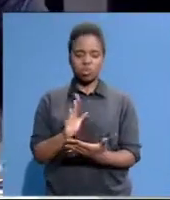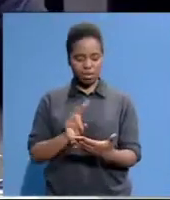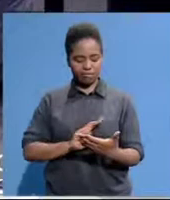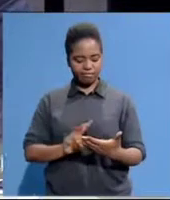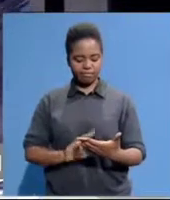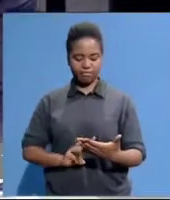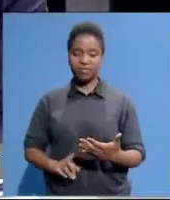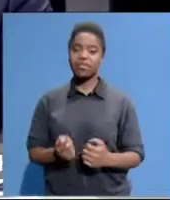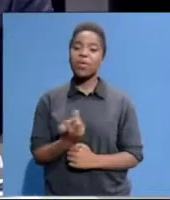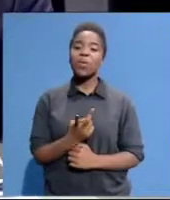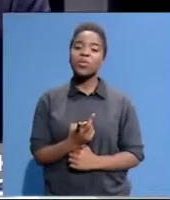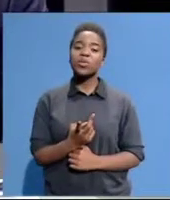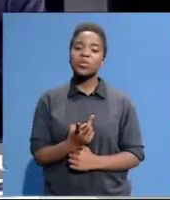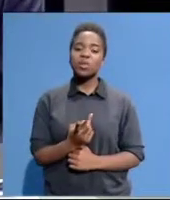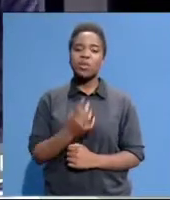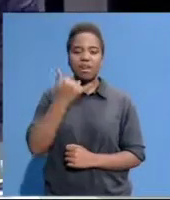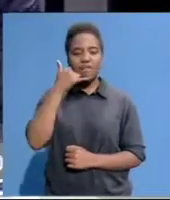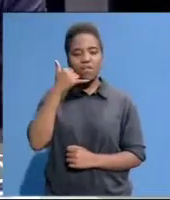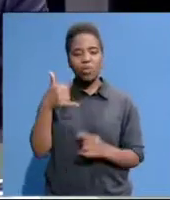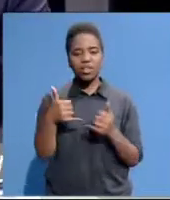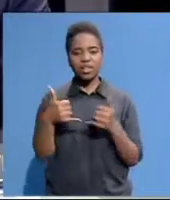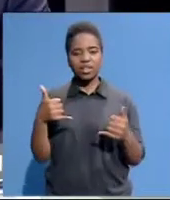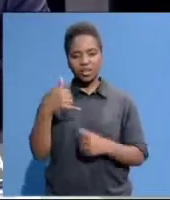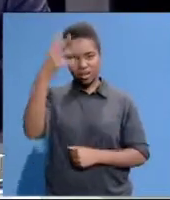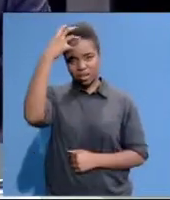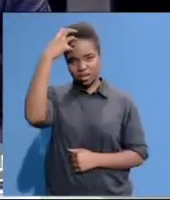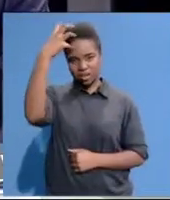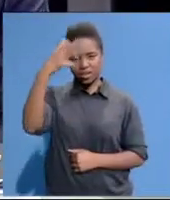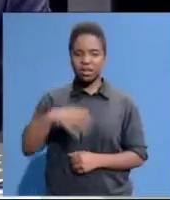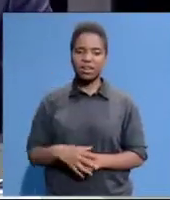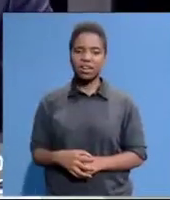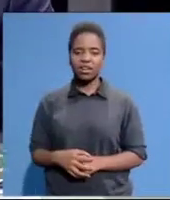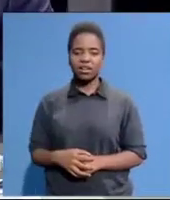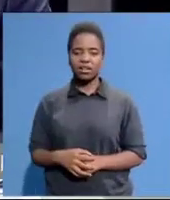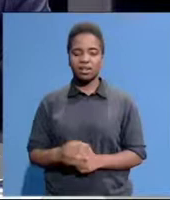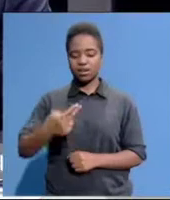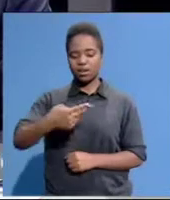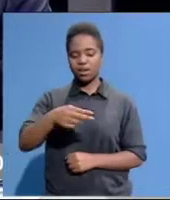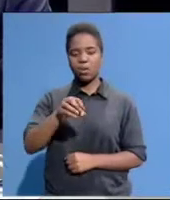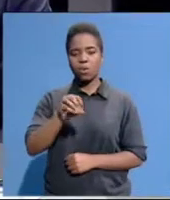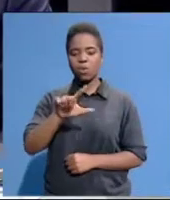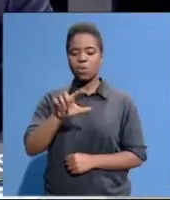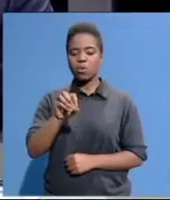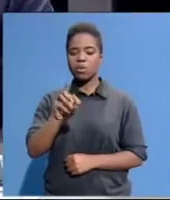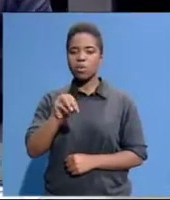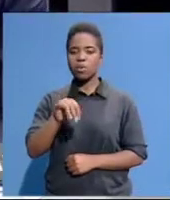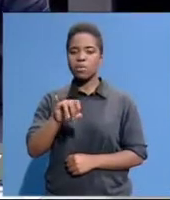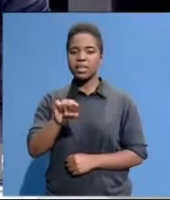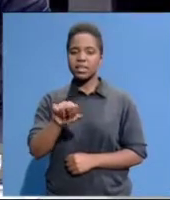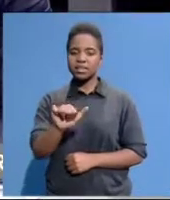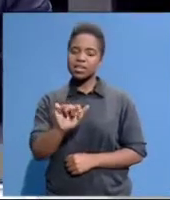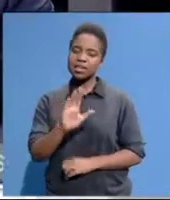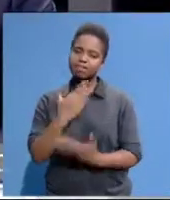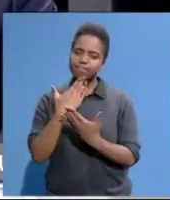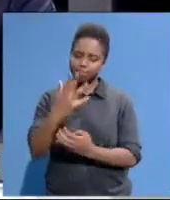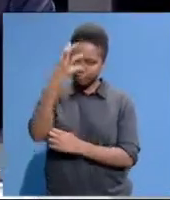right, we're also going to be joined on the line now by Nkosi Holomisa from the Council of Traditional Leaders of South Africa, that's Contra-Lesser. And Nkosi, thank you